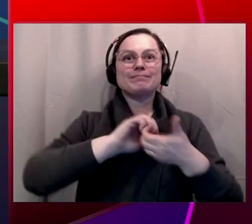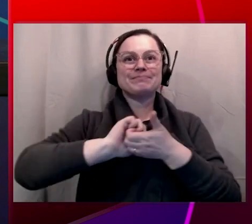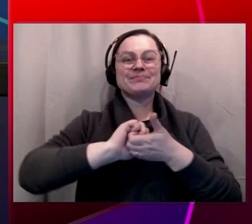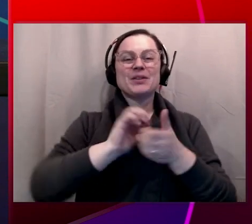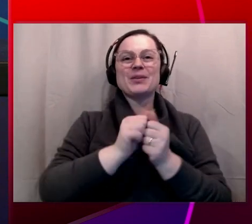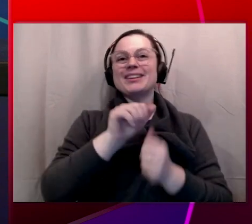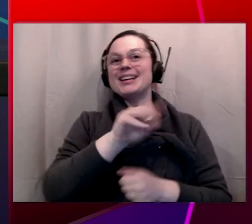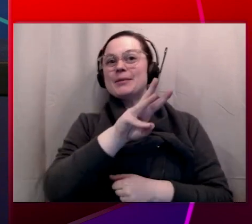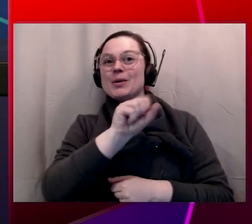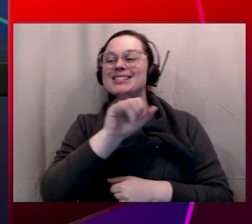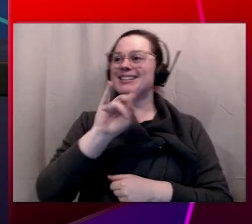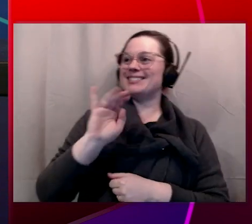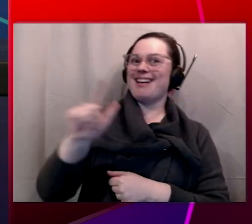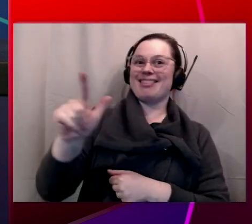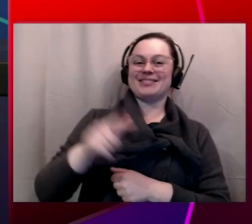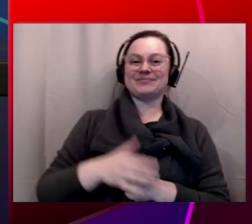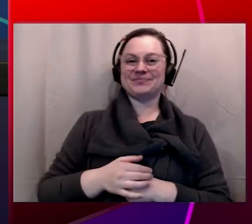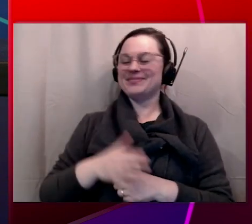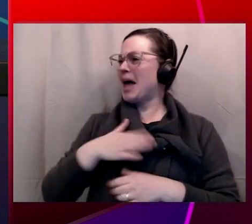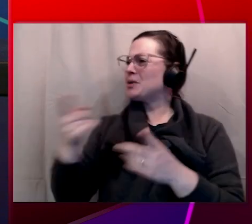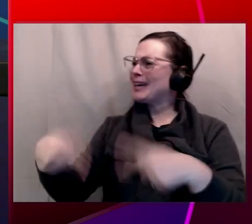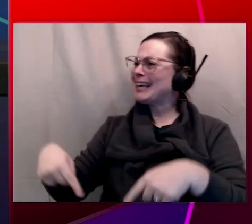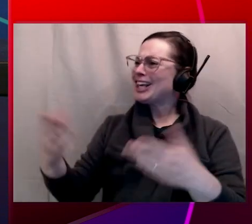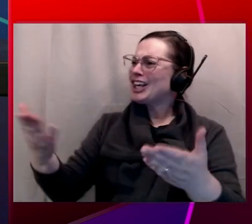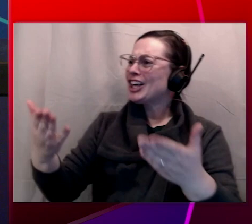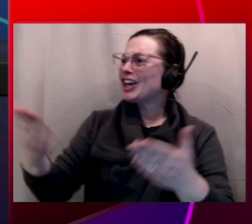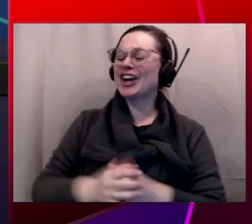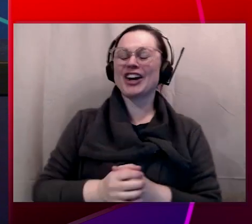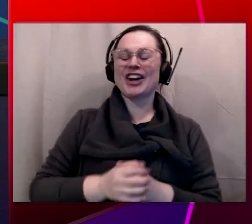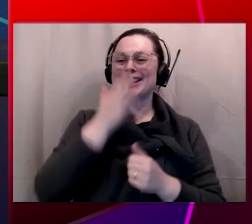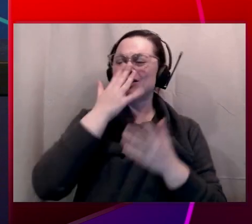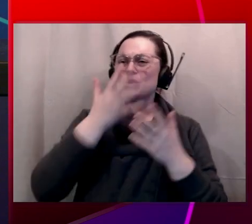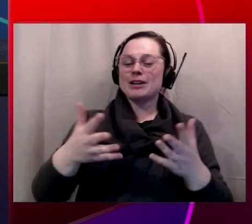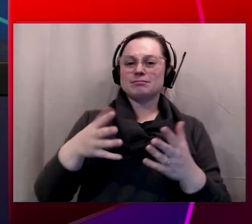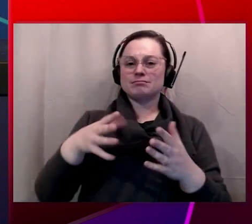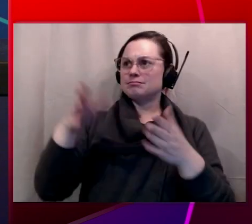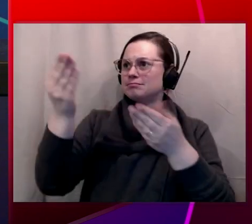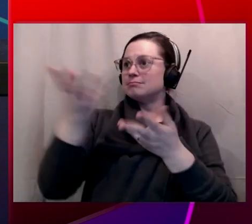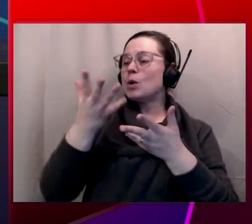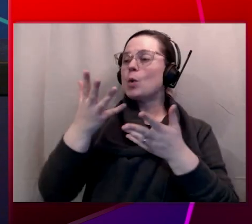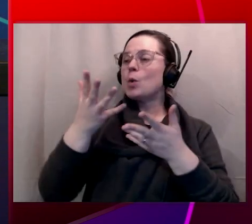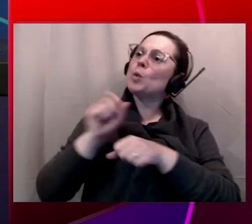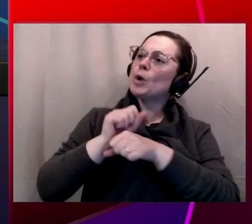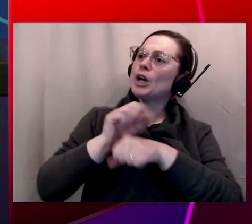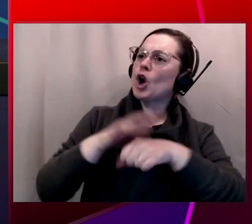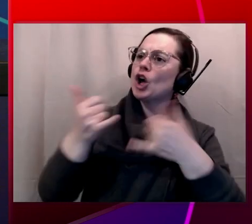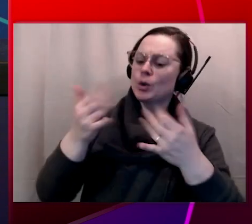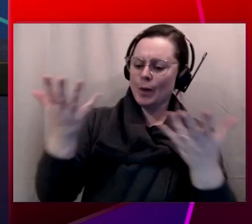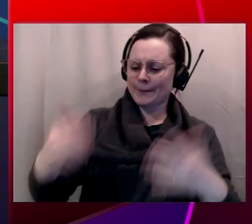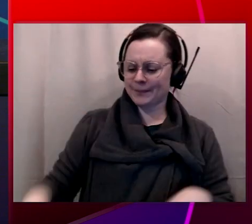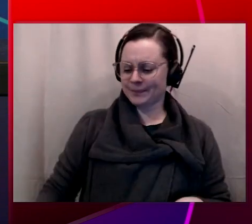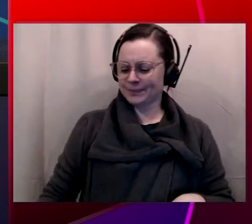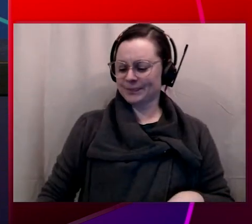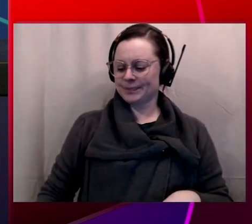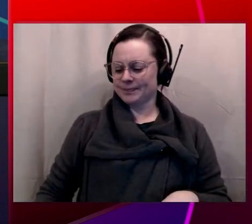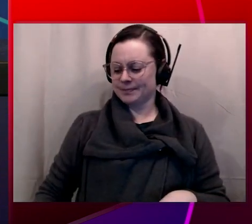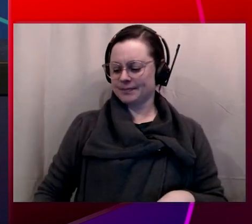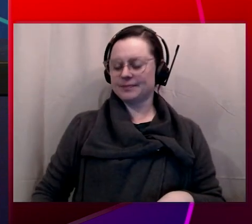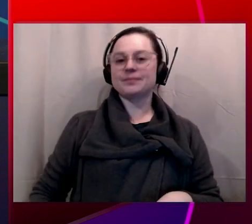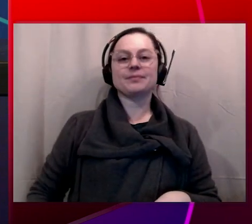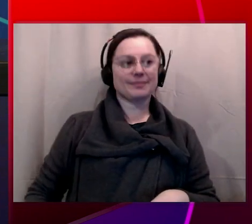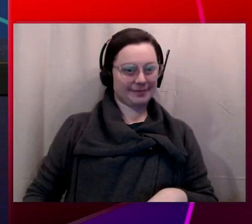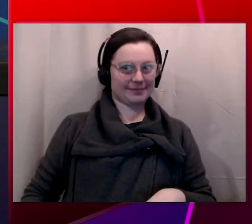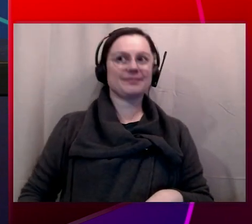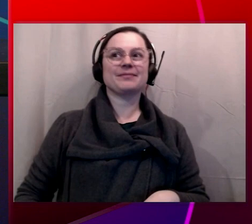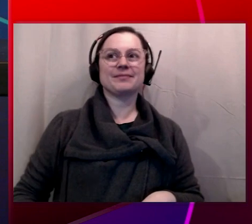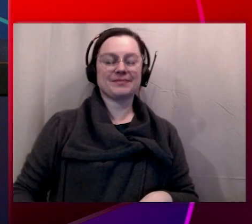Intel. So happy to have you here. Yeah, thank you so much. So tell us, what is it that you're working on right now? Yeah, so I can tell you a